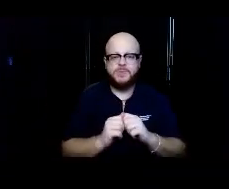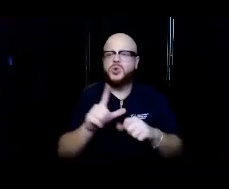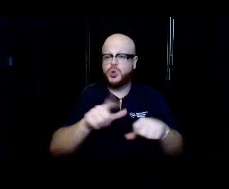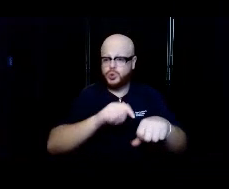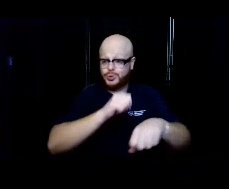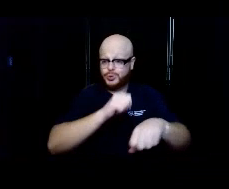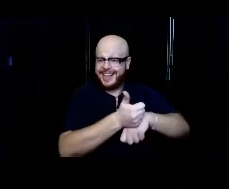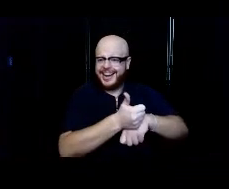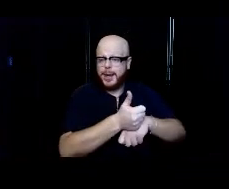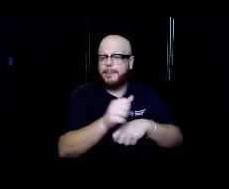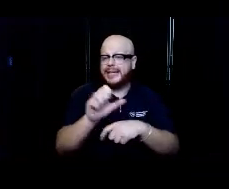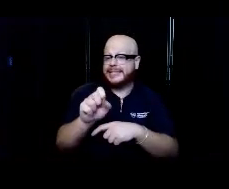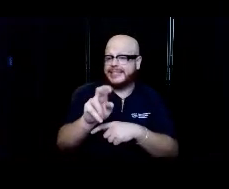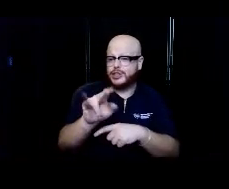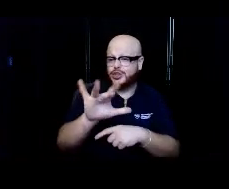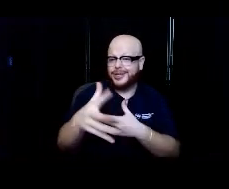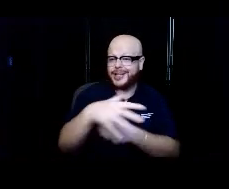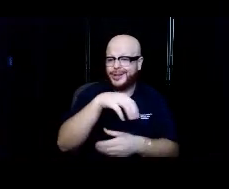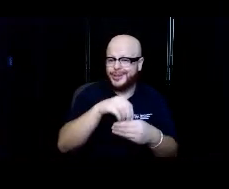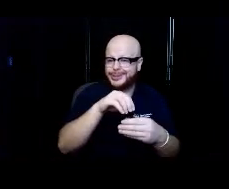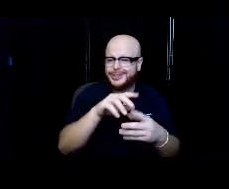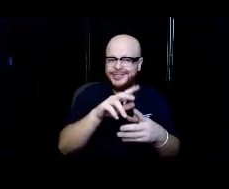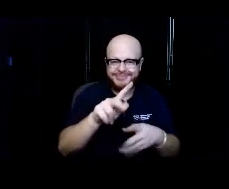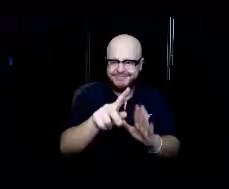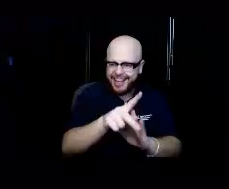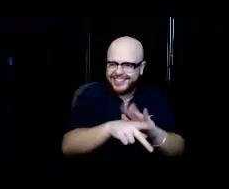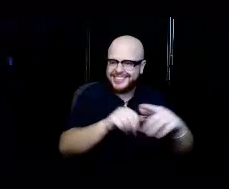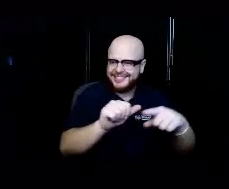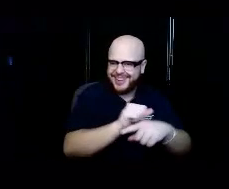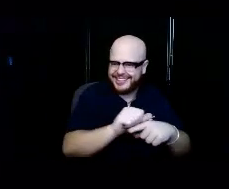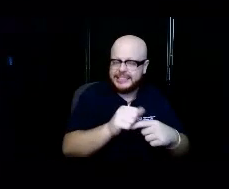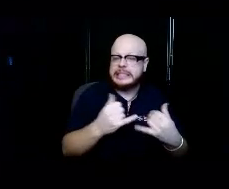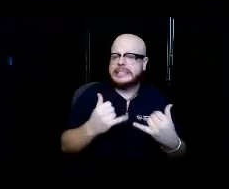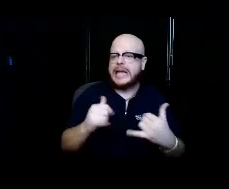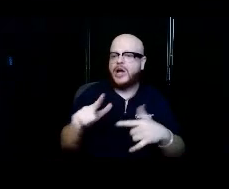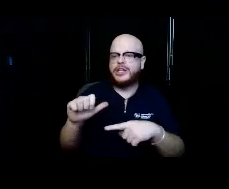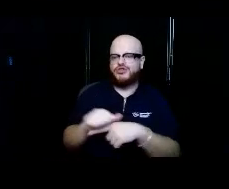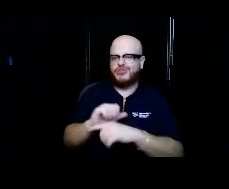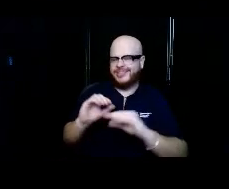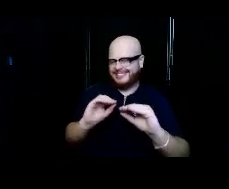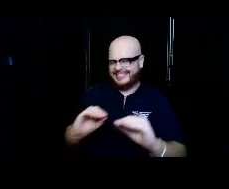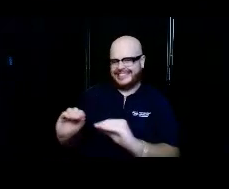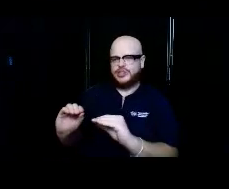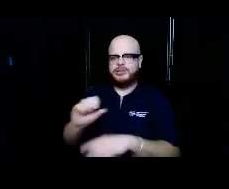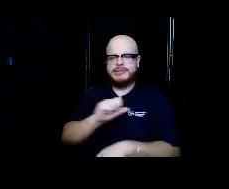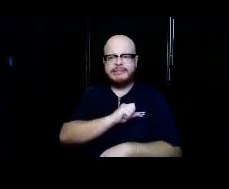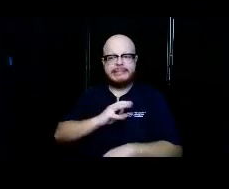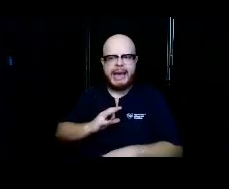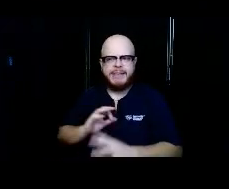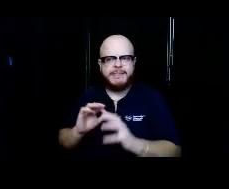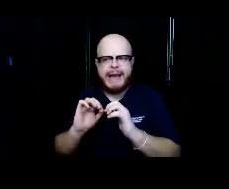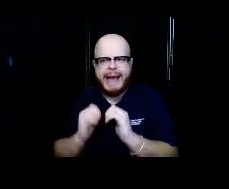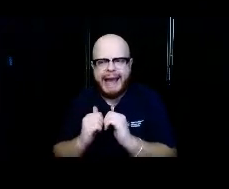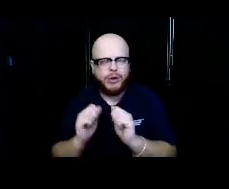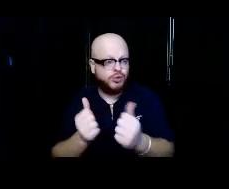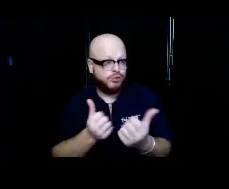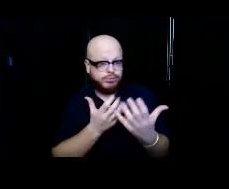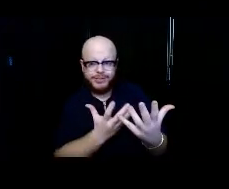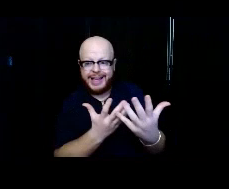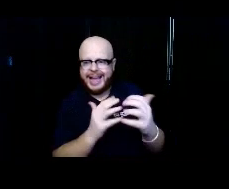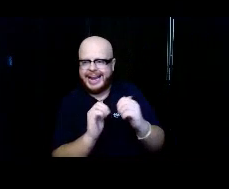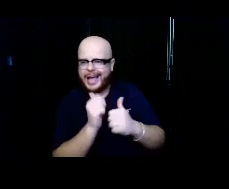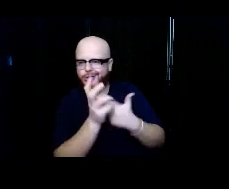train your staff on disability etiquette and awareness and about the accessibility features you offer. Here's why and how.